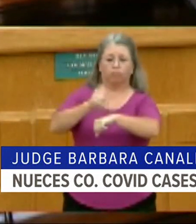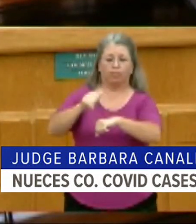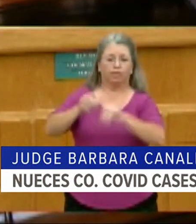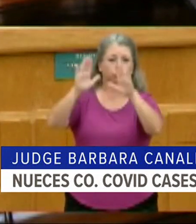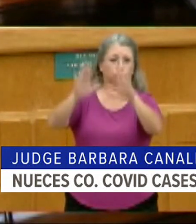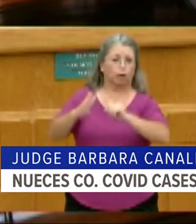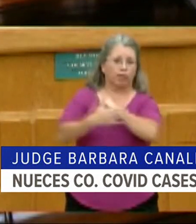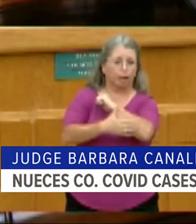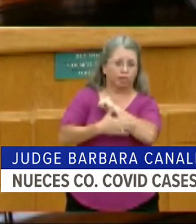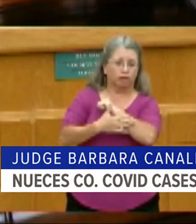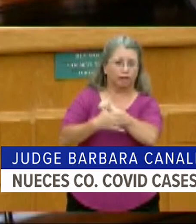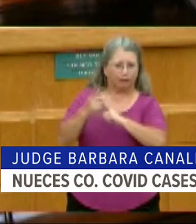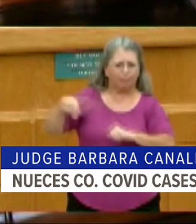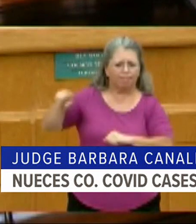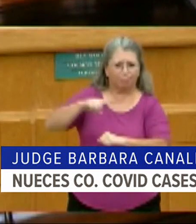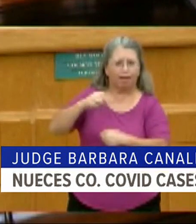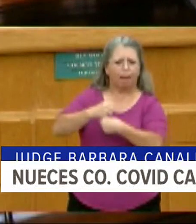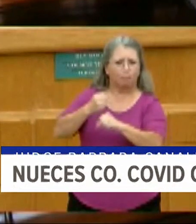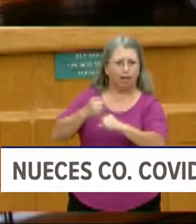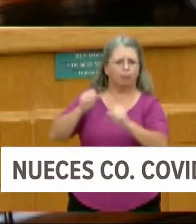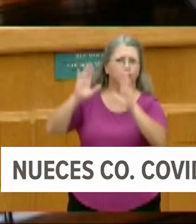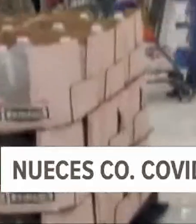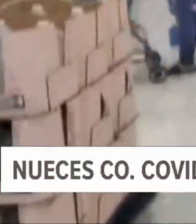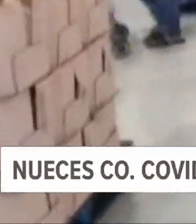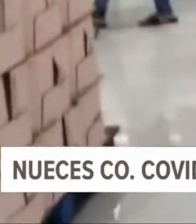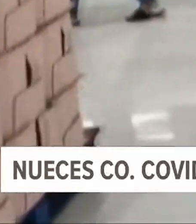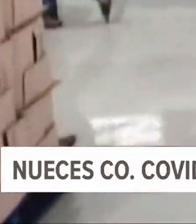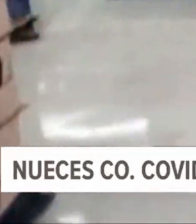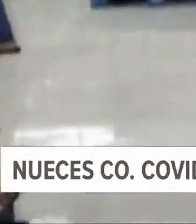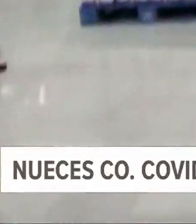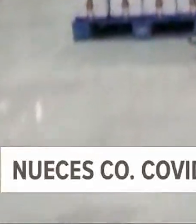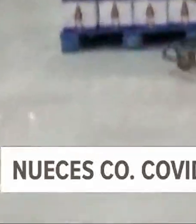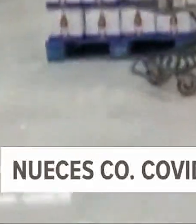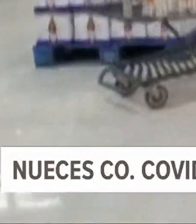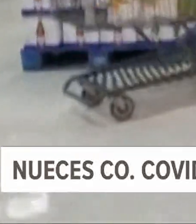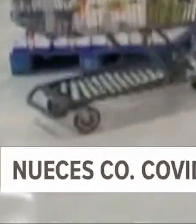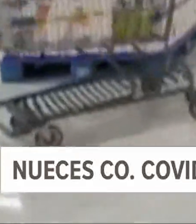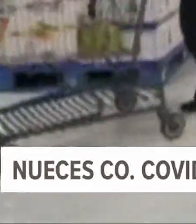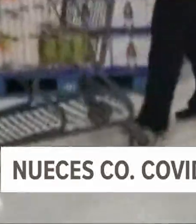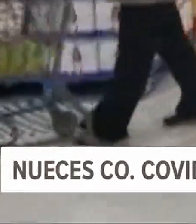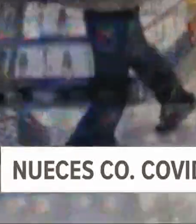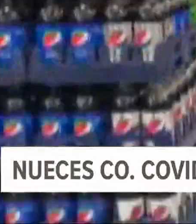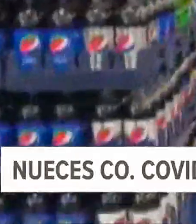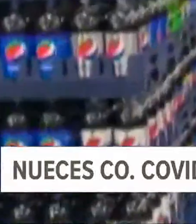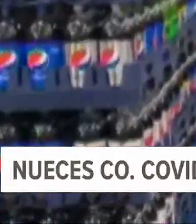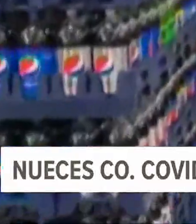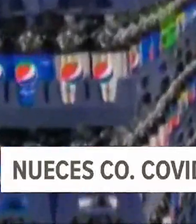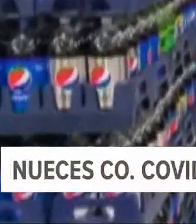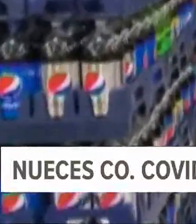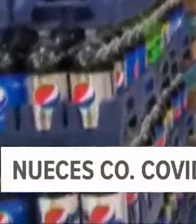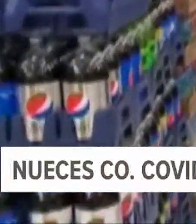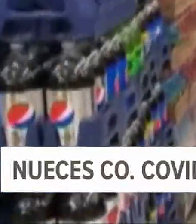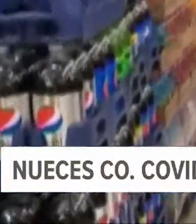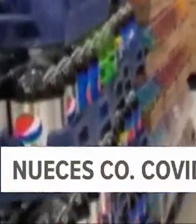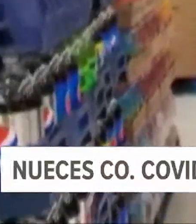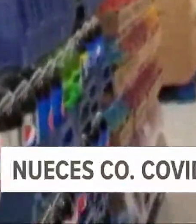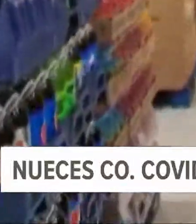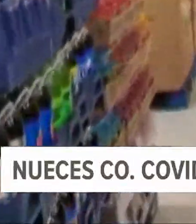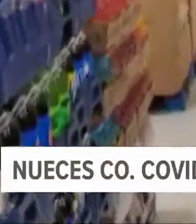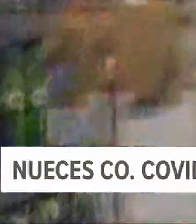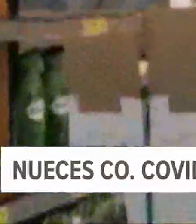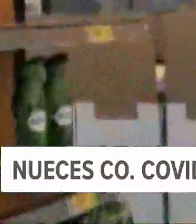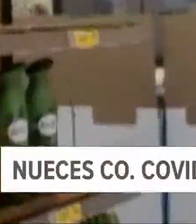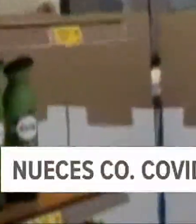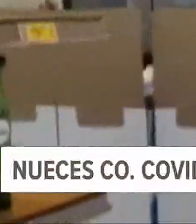and we all cherish personal liberty. Judge Canales says now it's our turn to sacrifice to protect